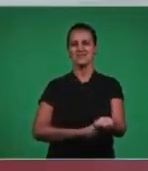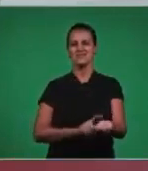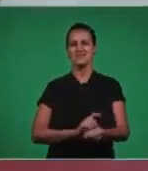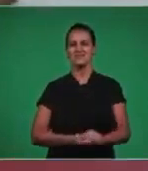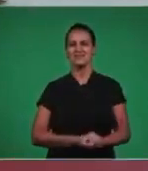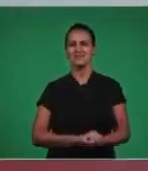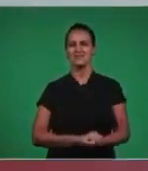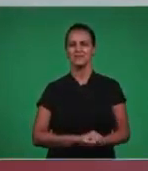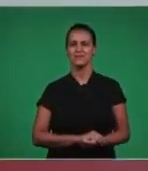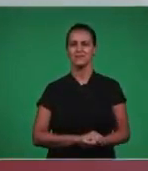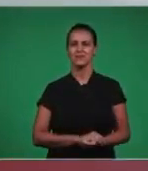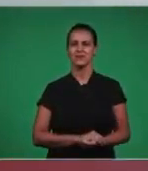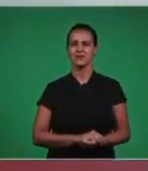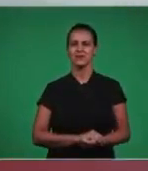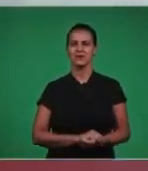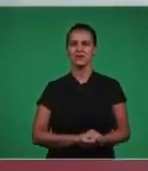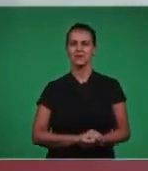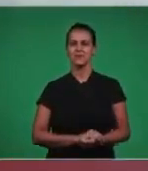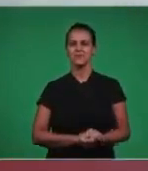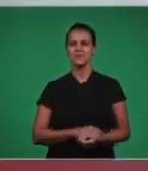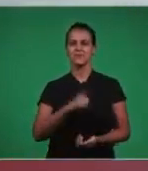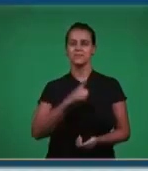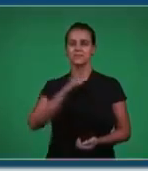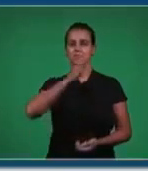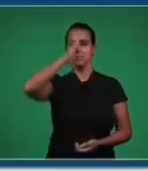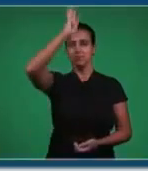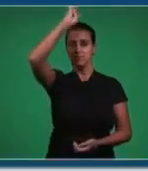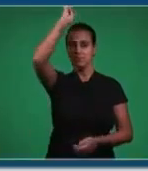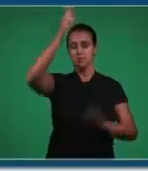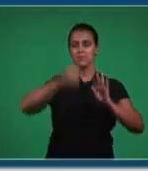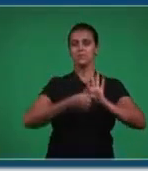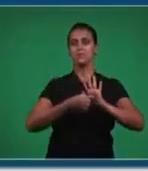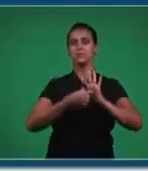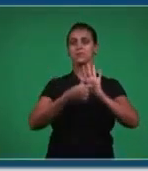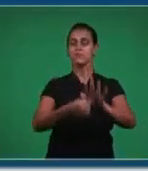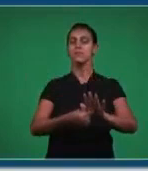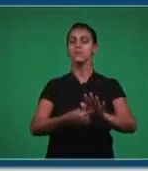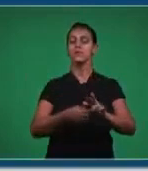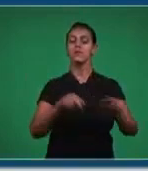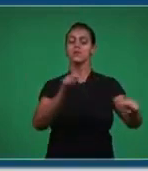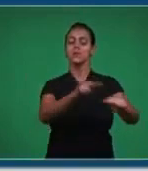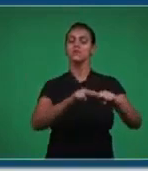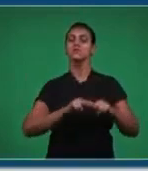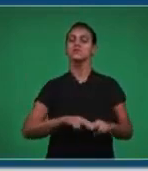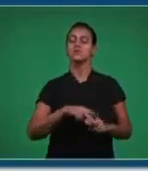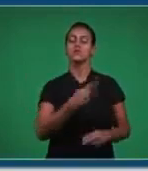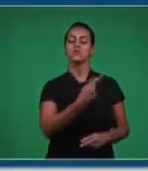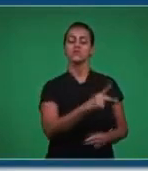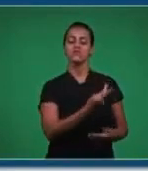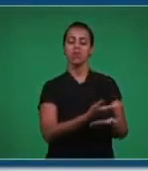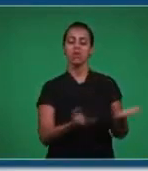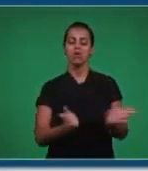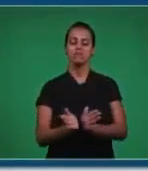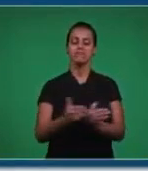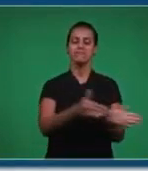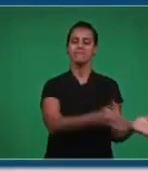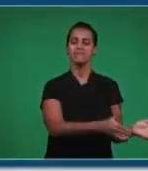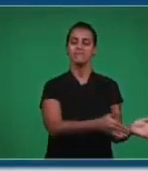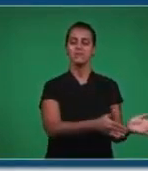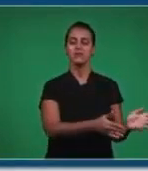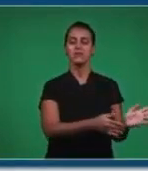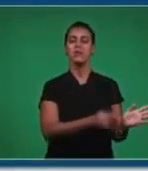And there is a parallel that we can make with Romans. But through his fall came salvation of his Gentiles